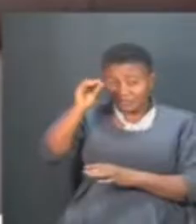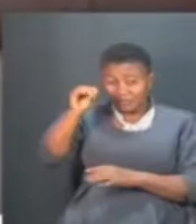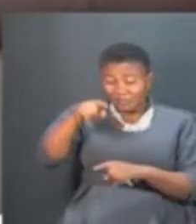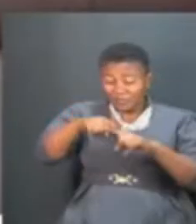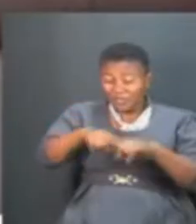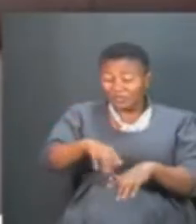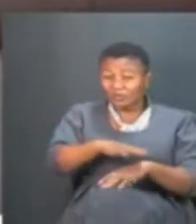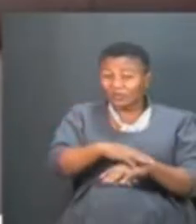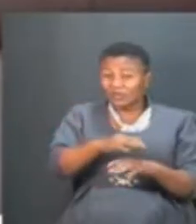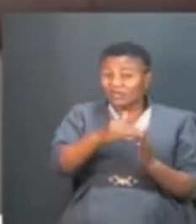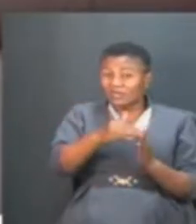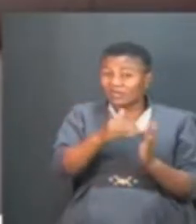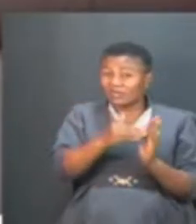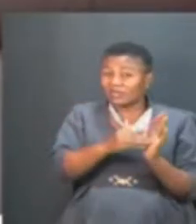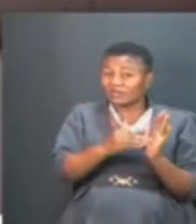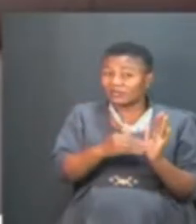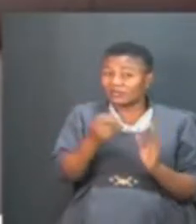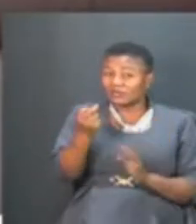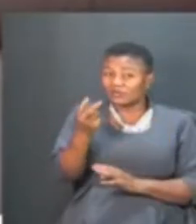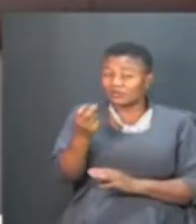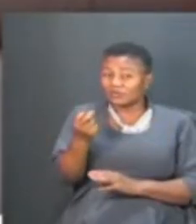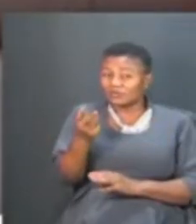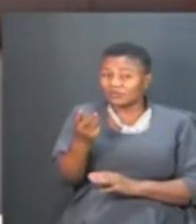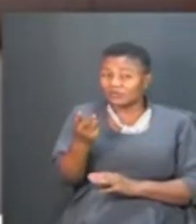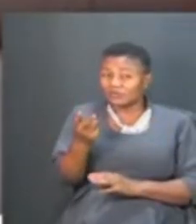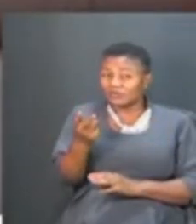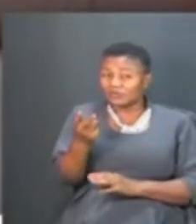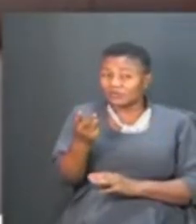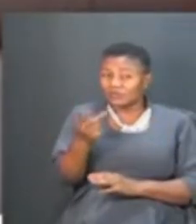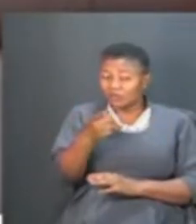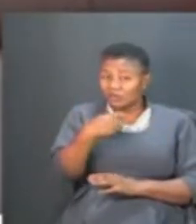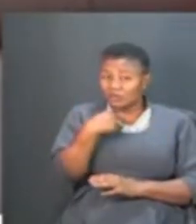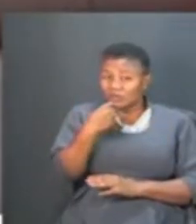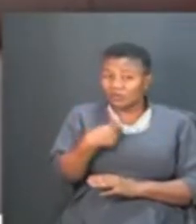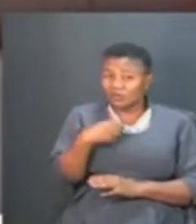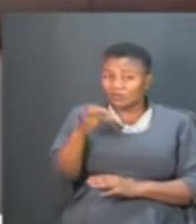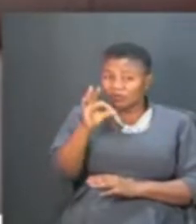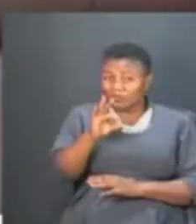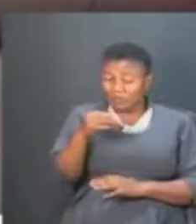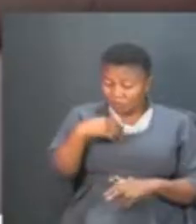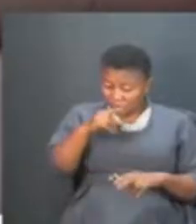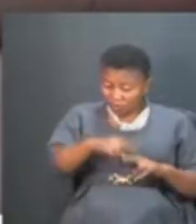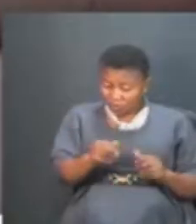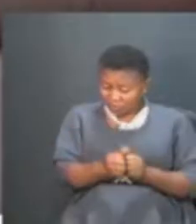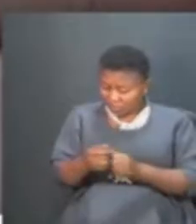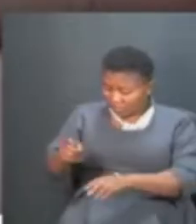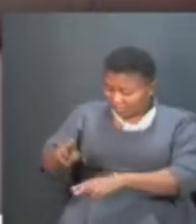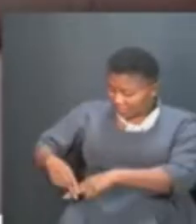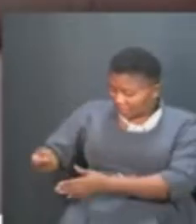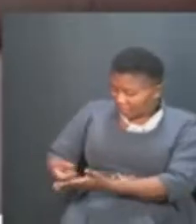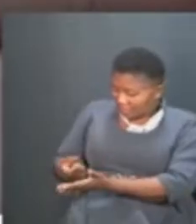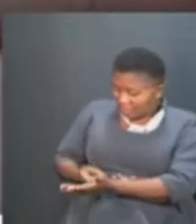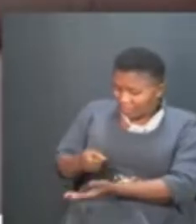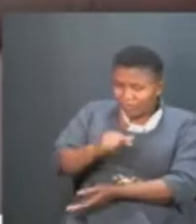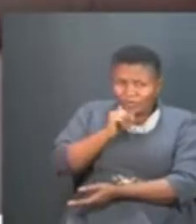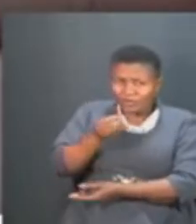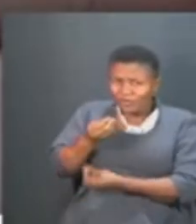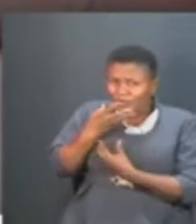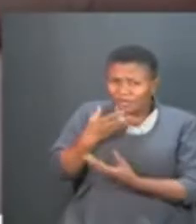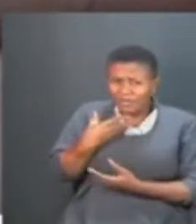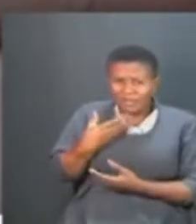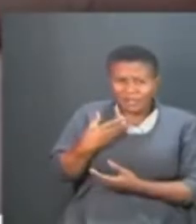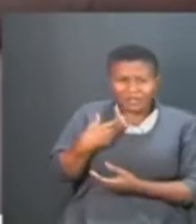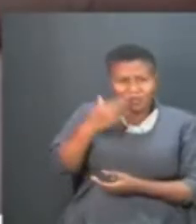12, and you are telling me you are going to take the item on Friday, you sat by me a while ago and you didn't tell me. What have I done wrong to